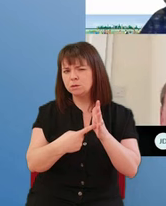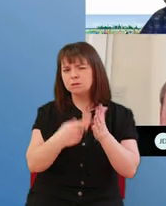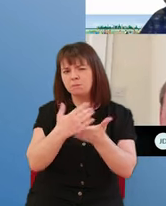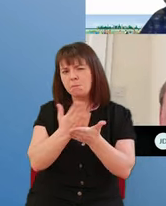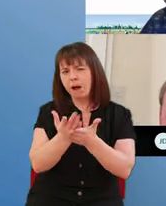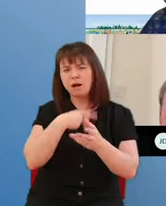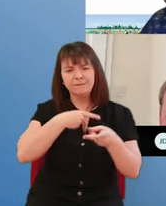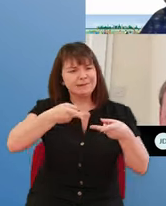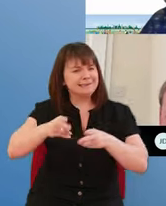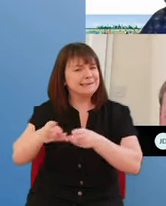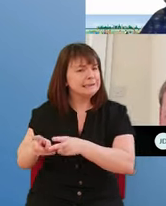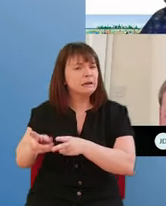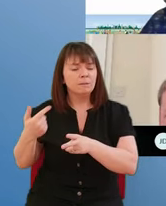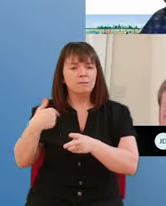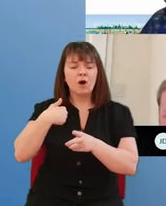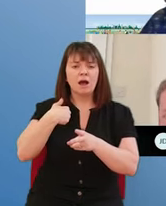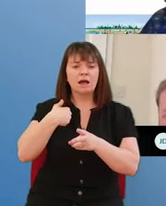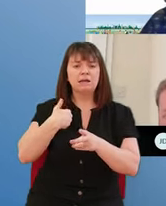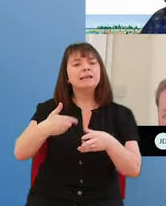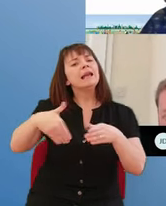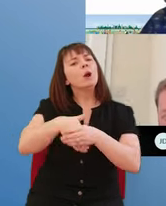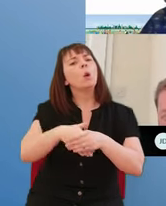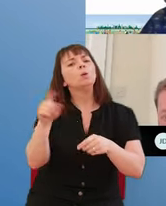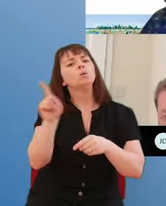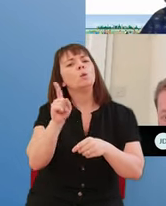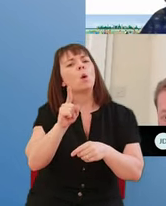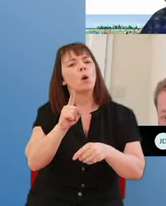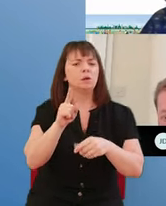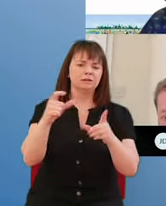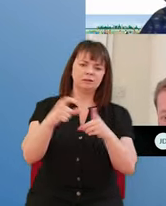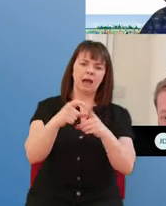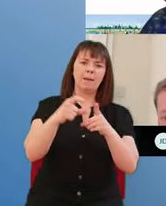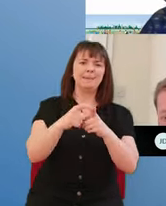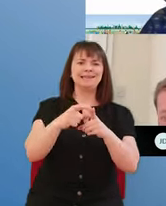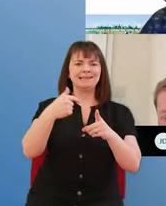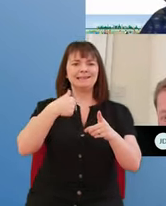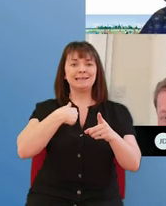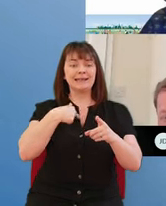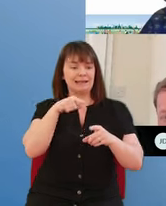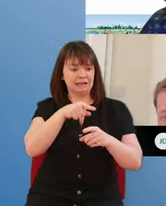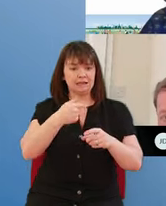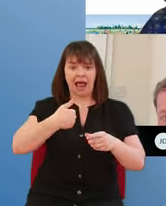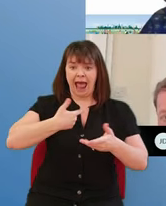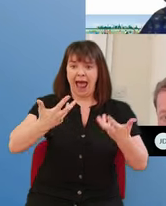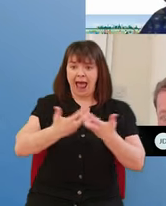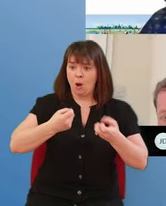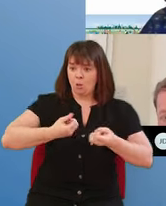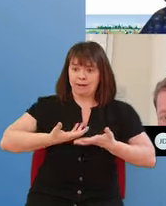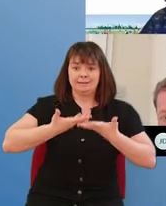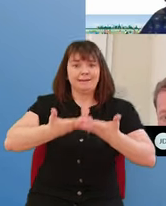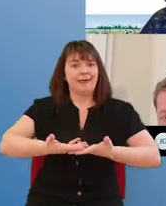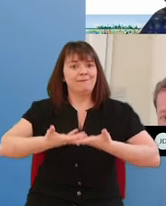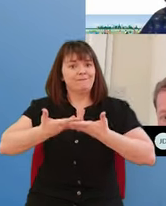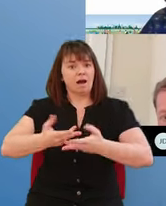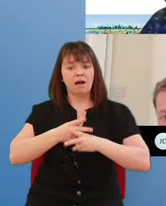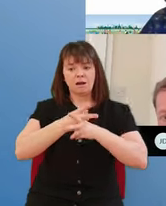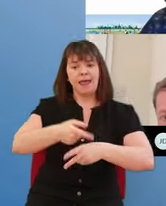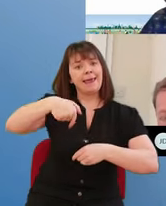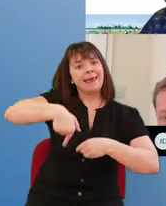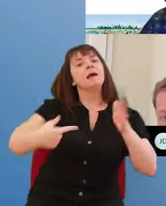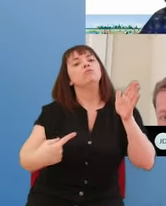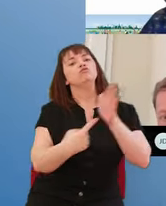care. Prior to the pandemic, we were a system that was challenged in delivering that as well as we wanted